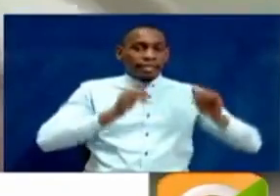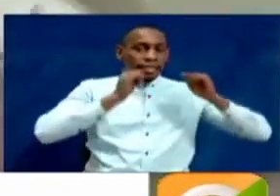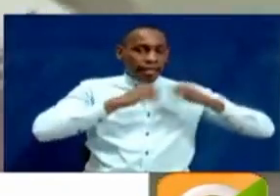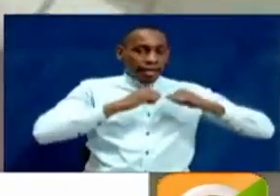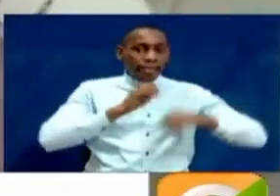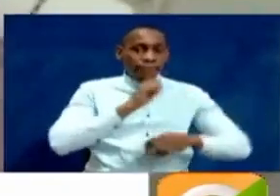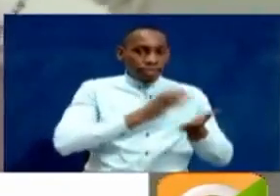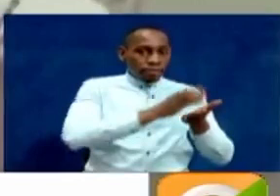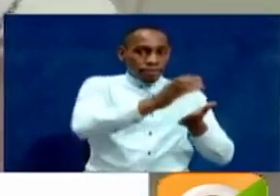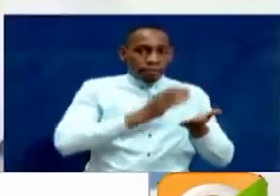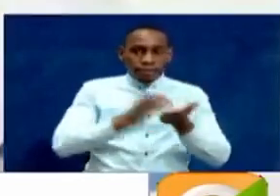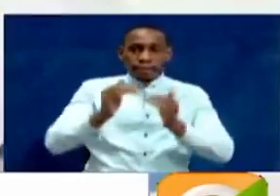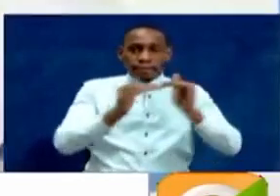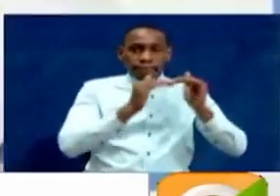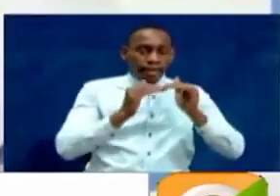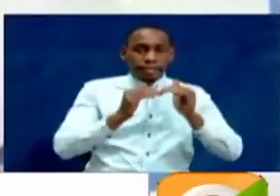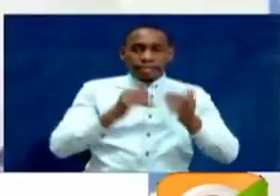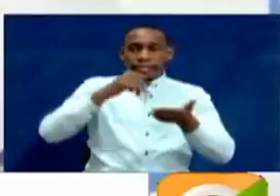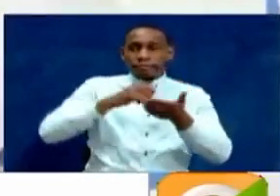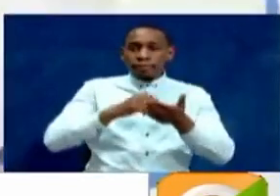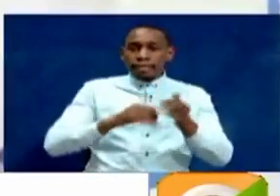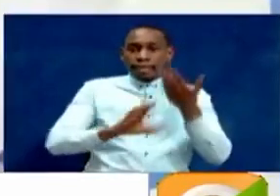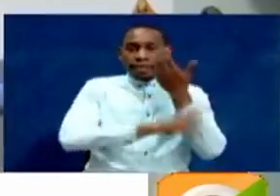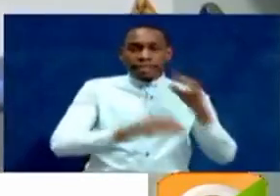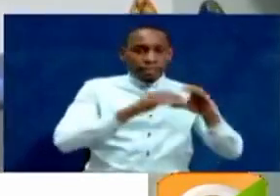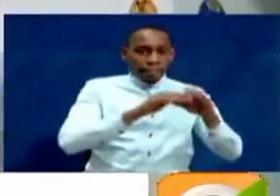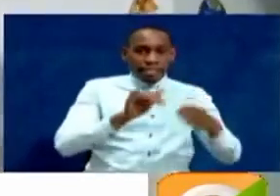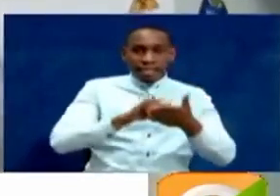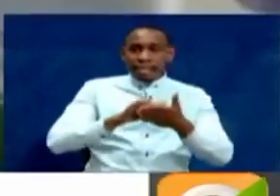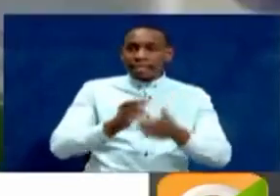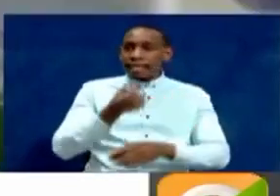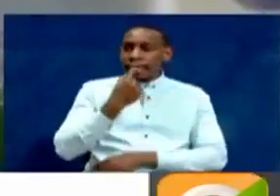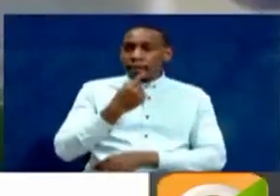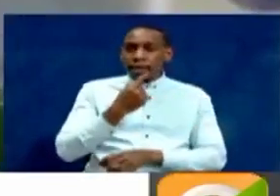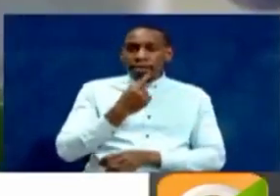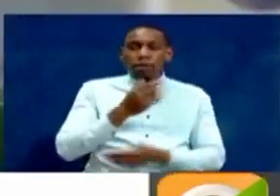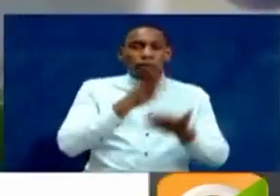fairly distribute the vaccine across its member states once a viable one